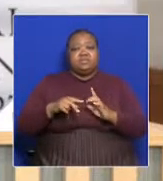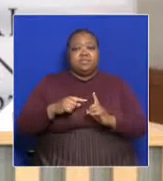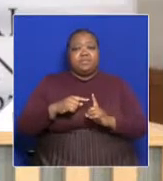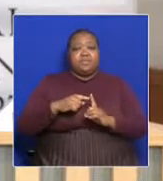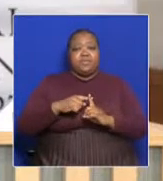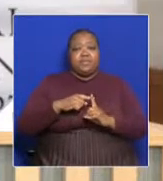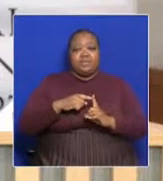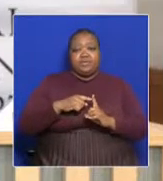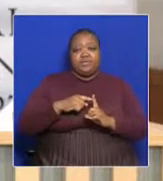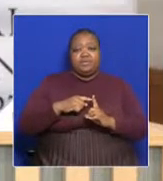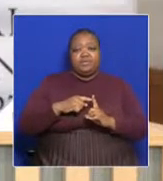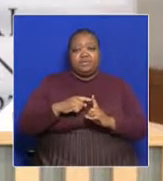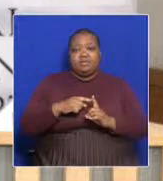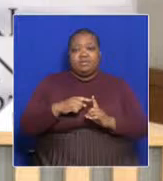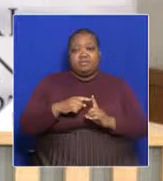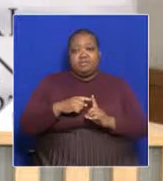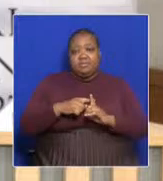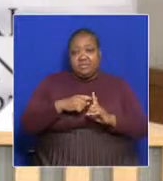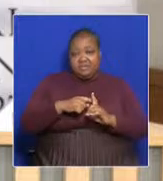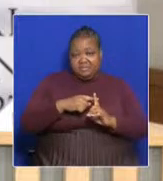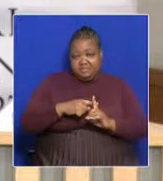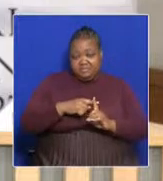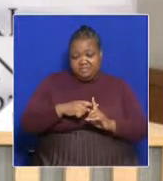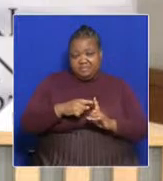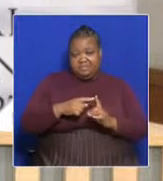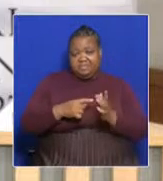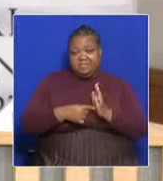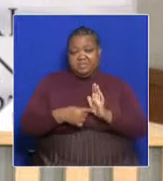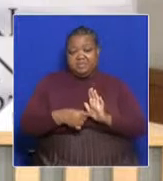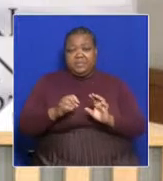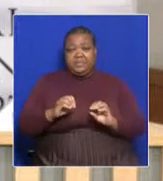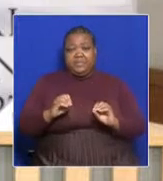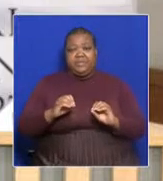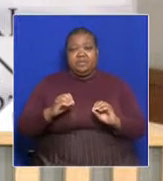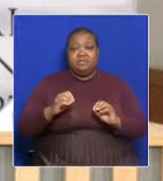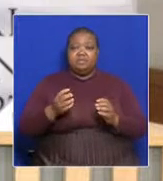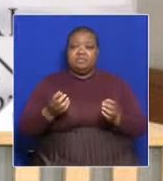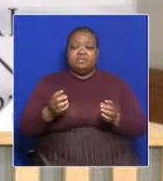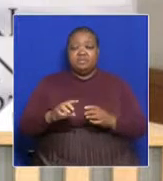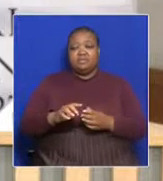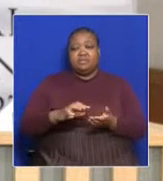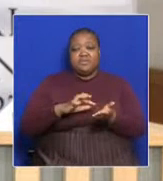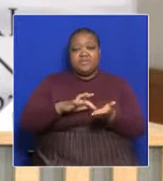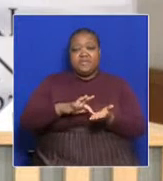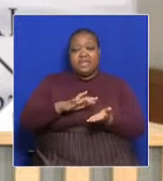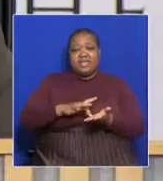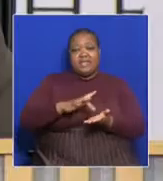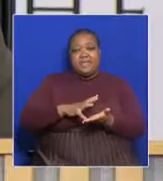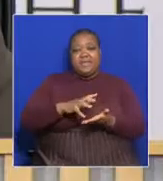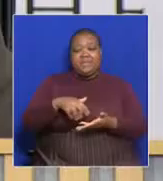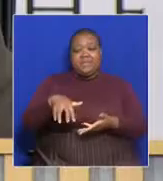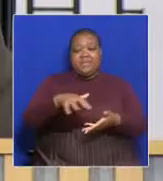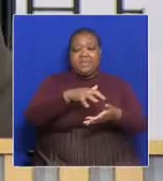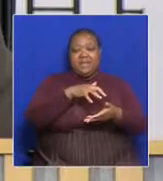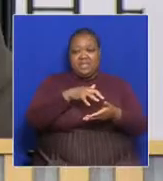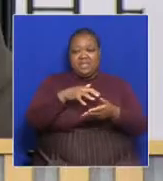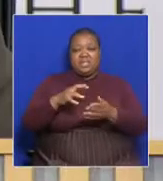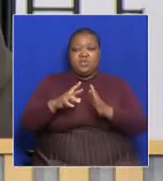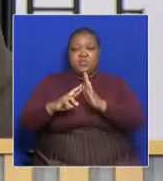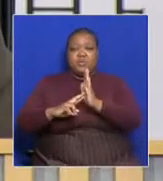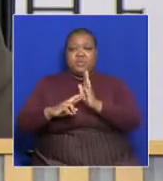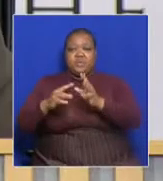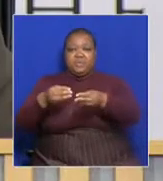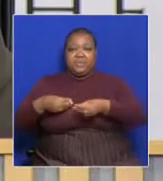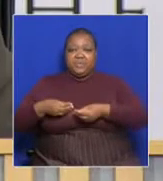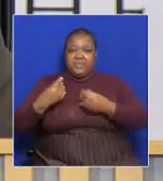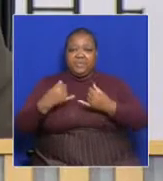hit. They don't send you back the fingerprints they took. There's nothing you can do with them. The report they can only send is that we